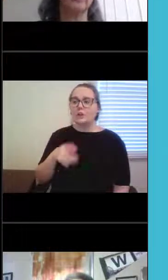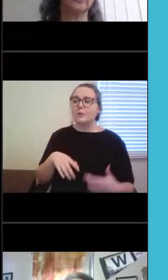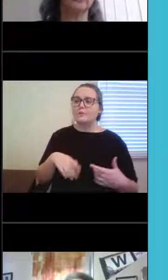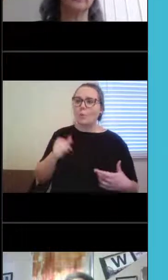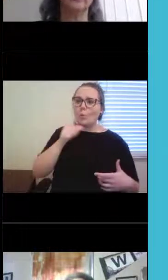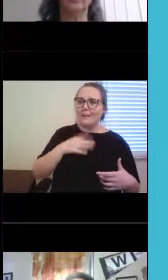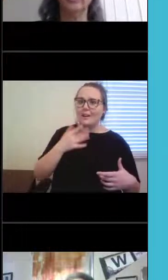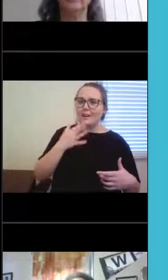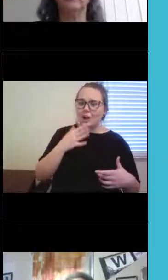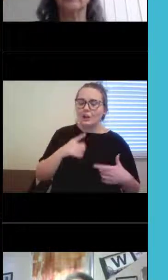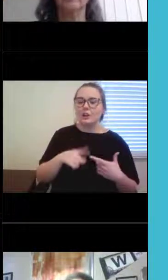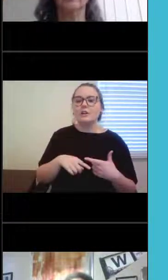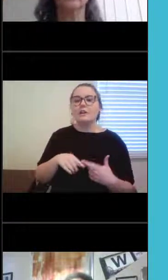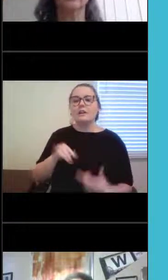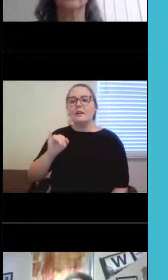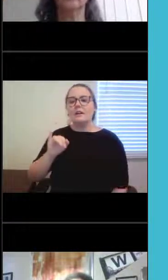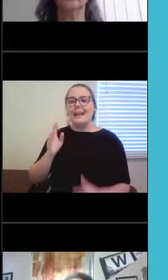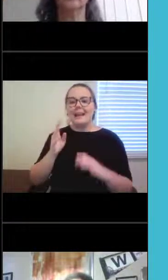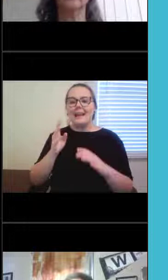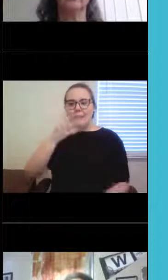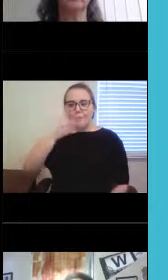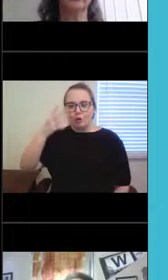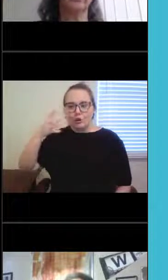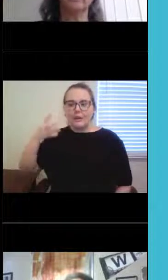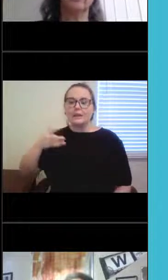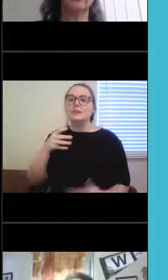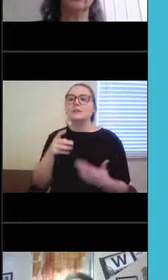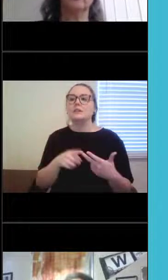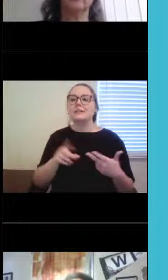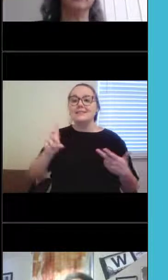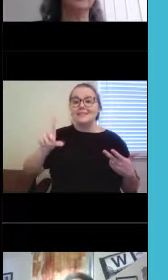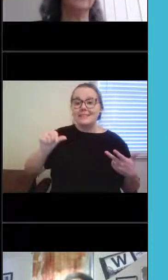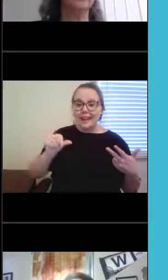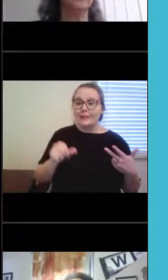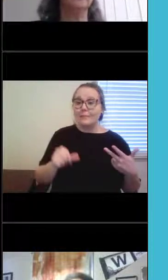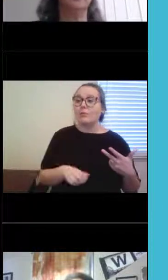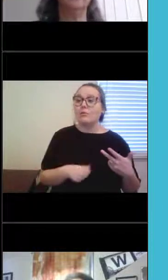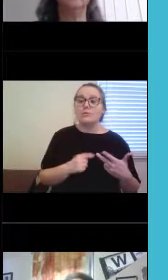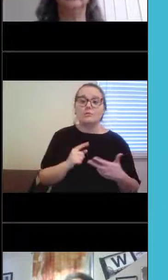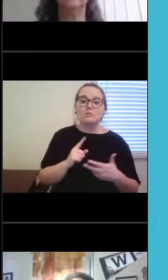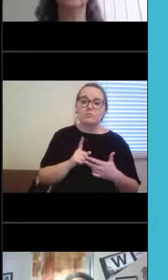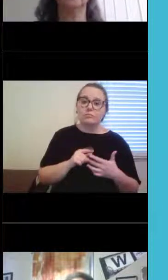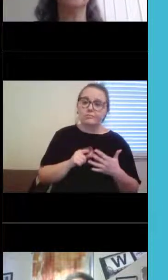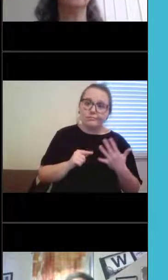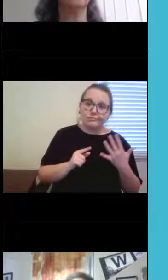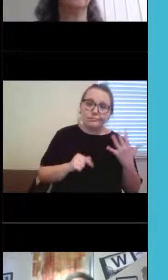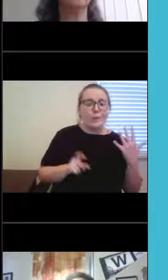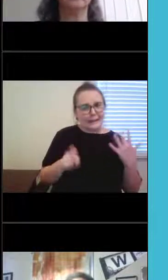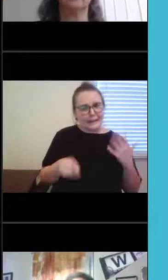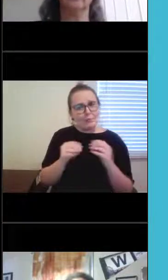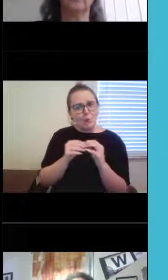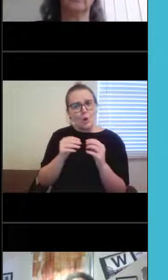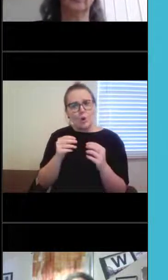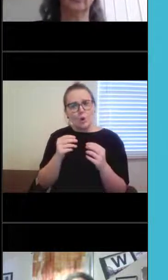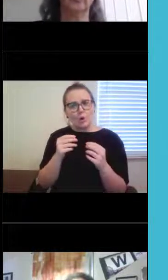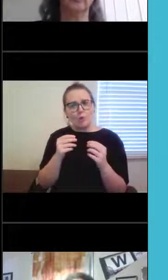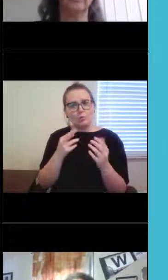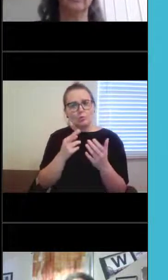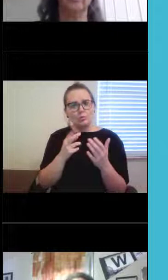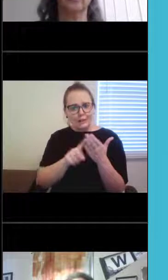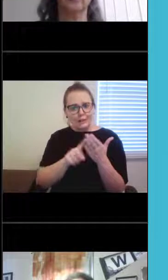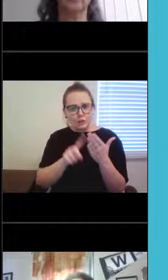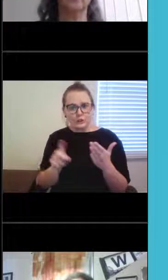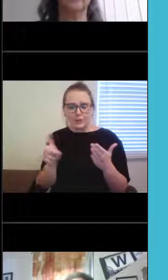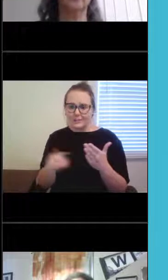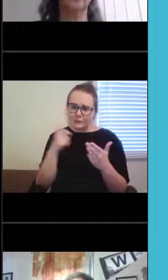those who are sexual gender minorities, as well as those who are disabled. And again, this isn't exhaustive, but we really need more research on lots of different subgroups